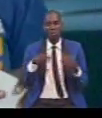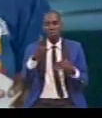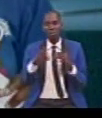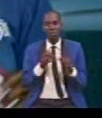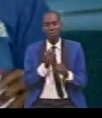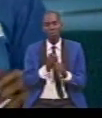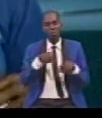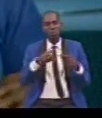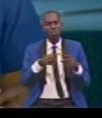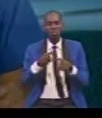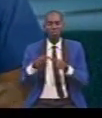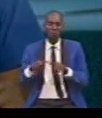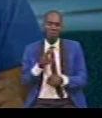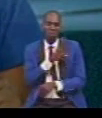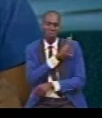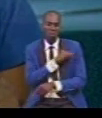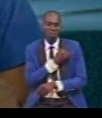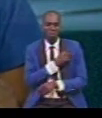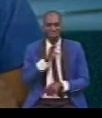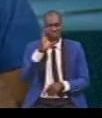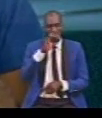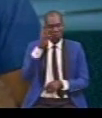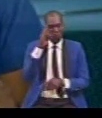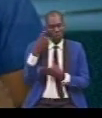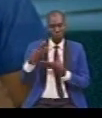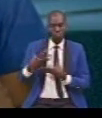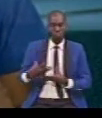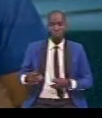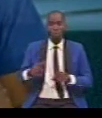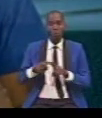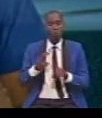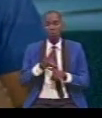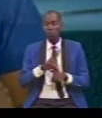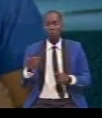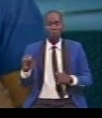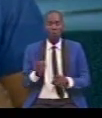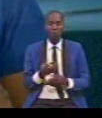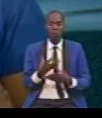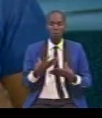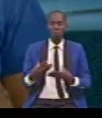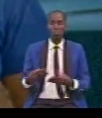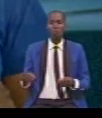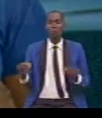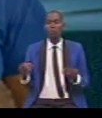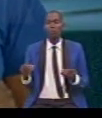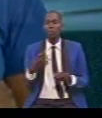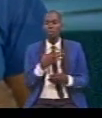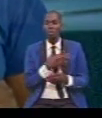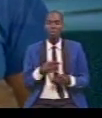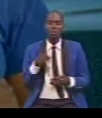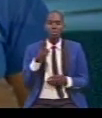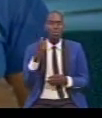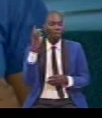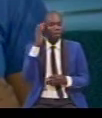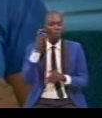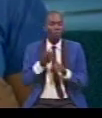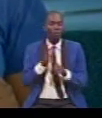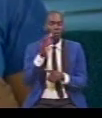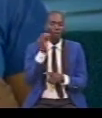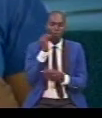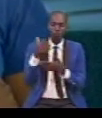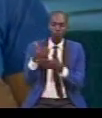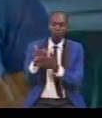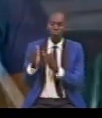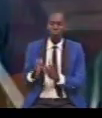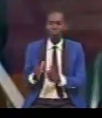various hospitals trying to seek for solution, but to no avail. And she heard from her neighbors that there is